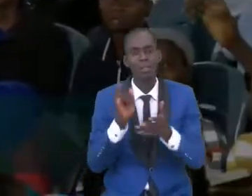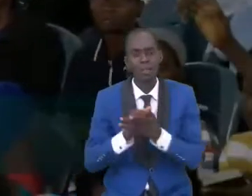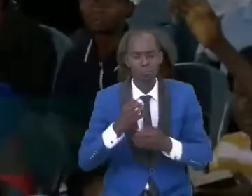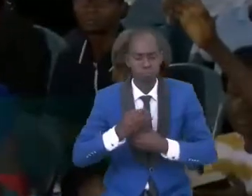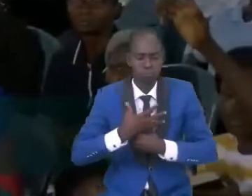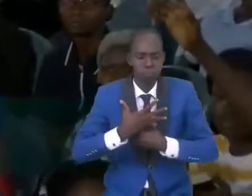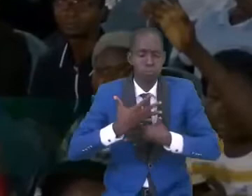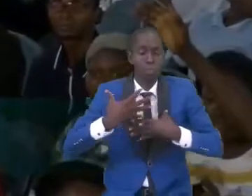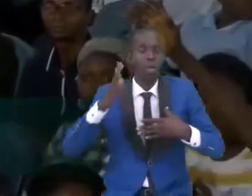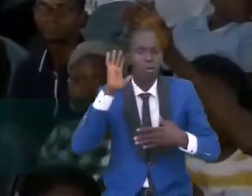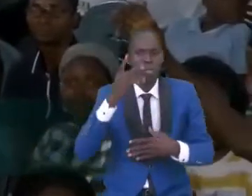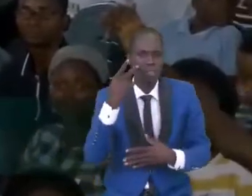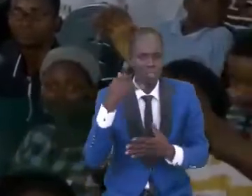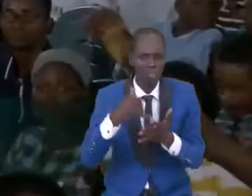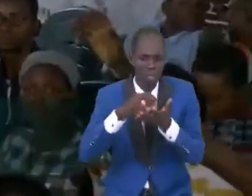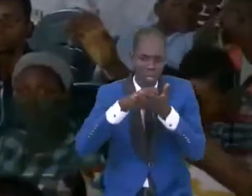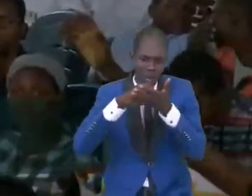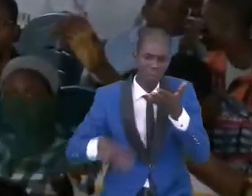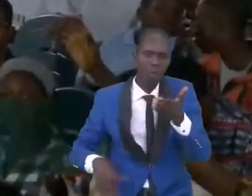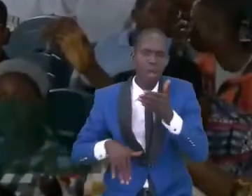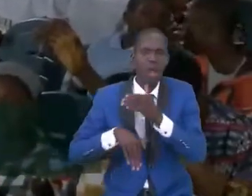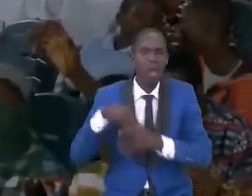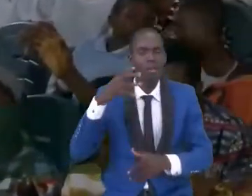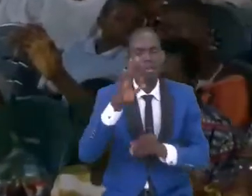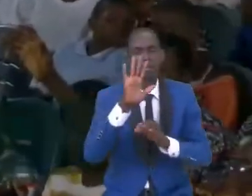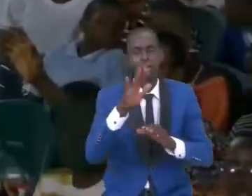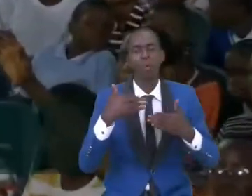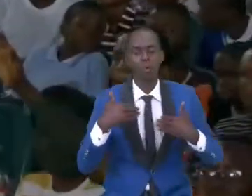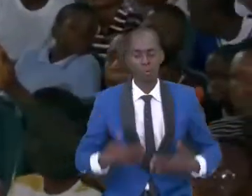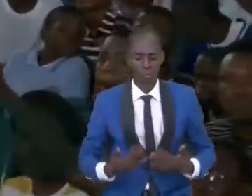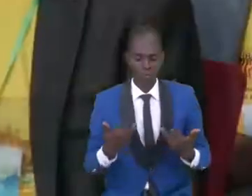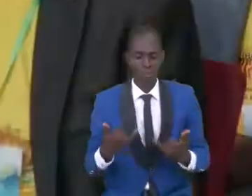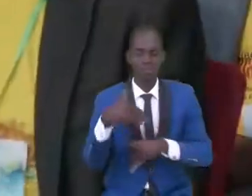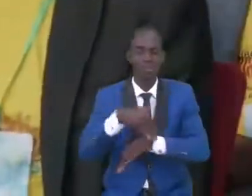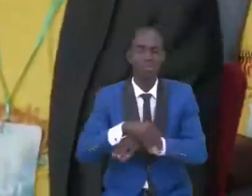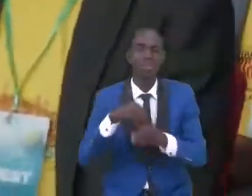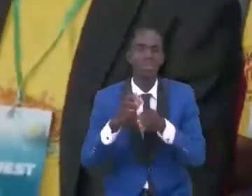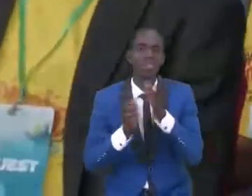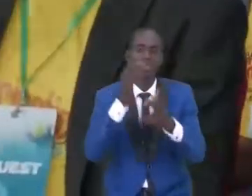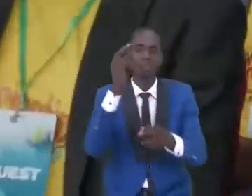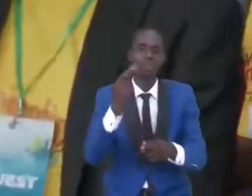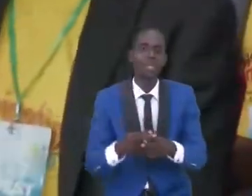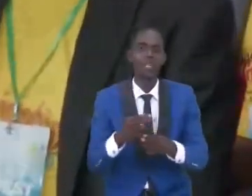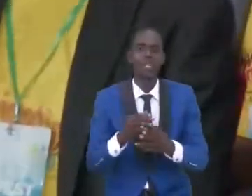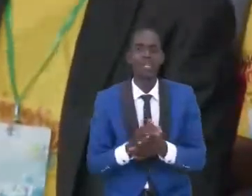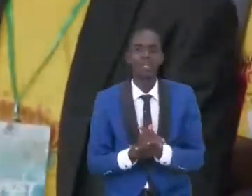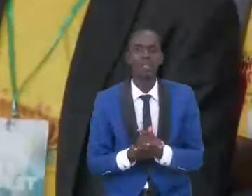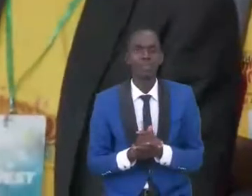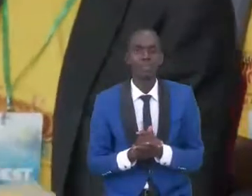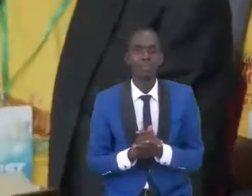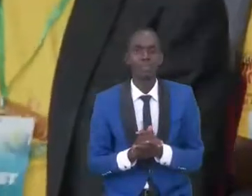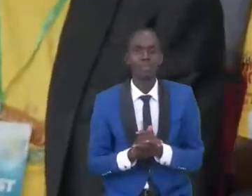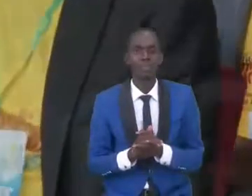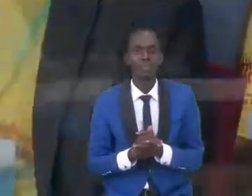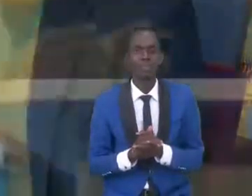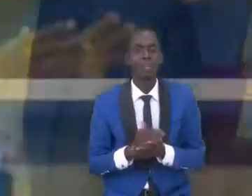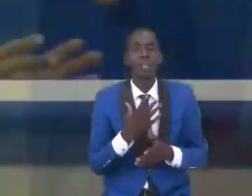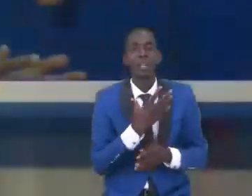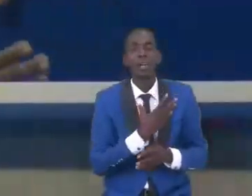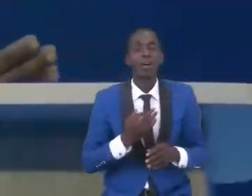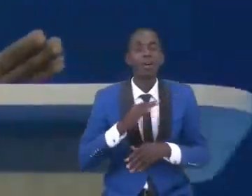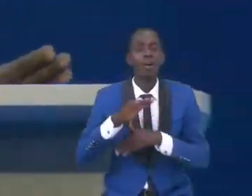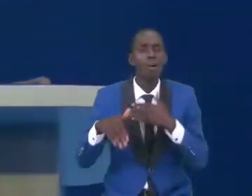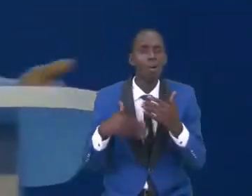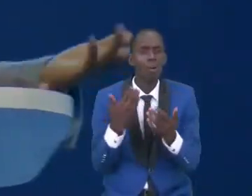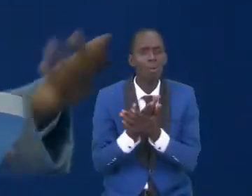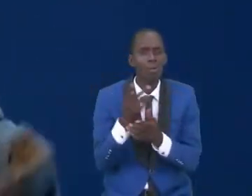will see it removed out of your body tonight in Jesus' name. And all the